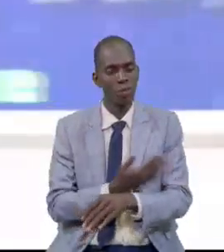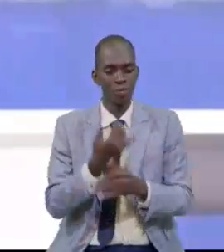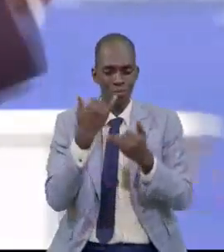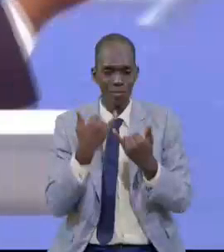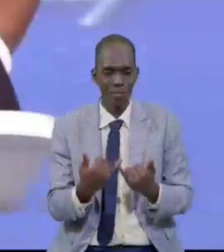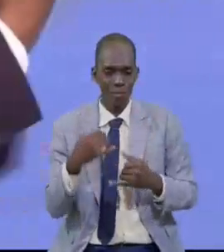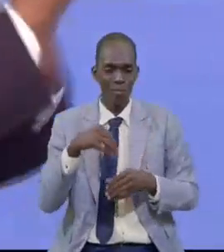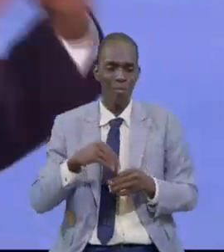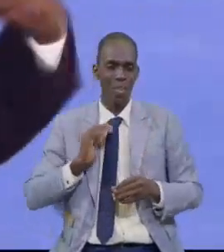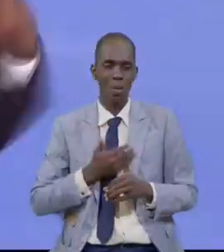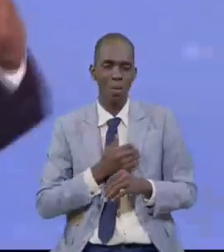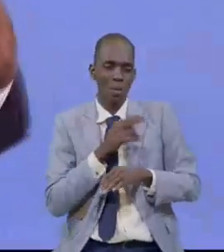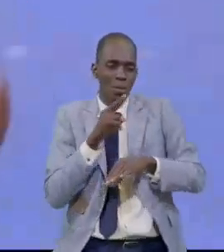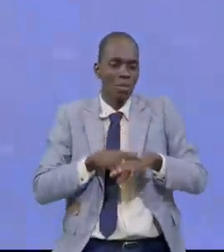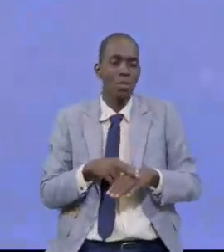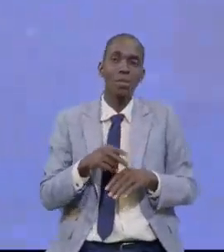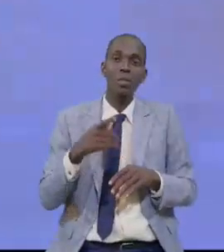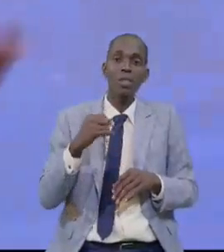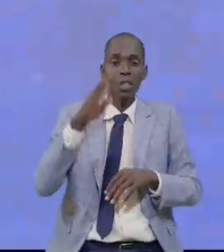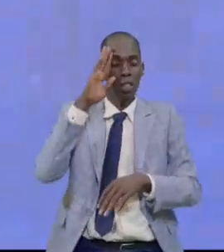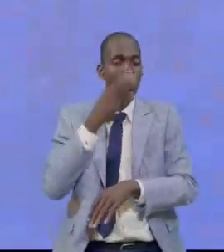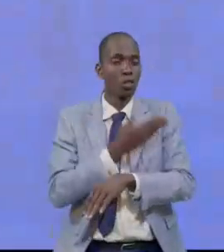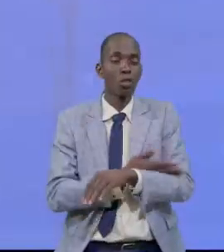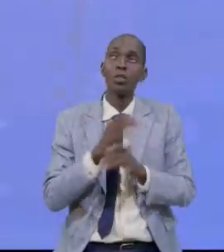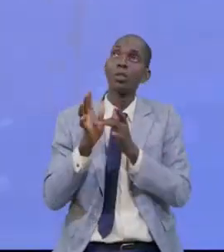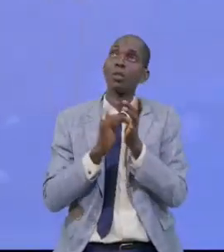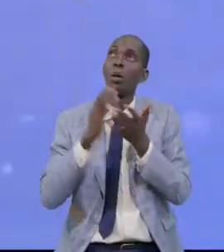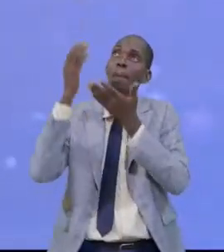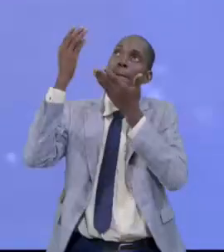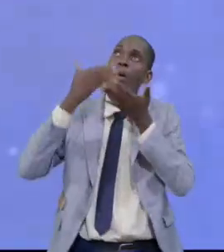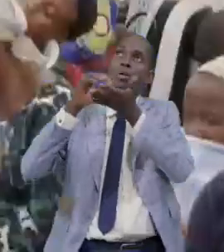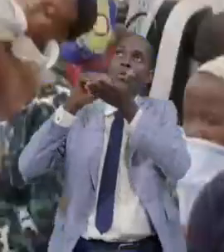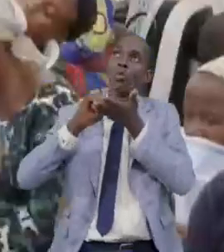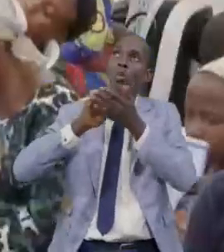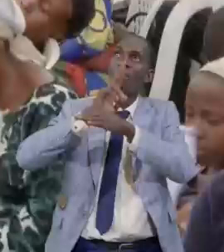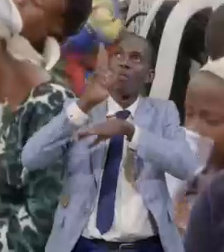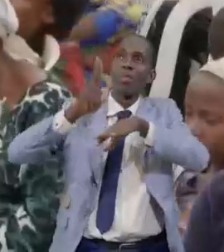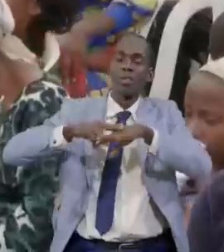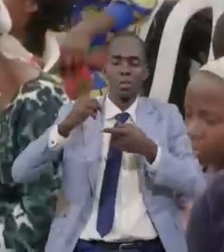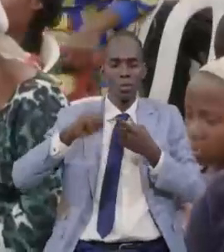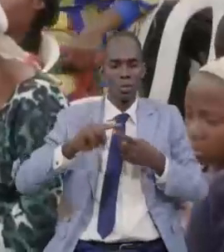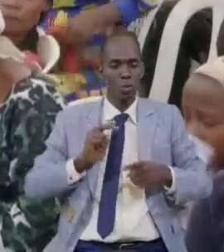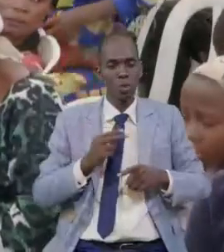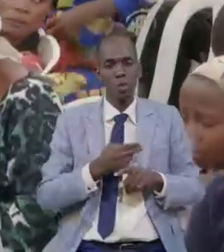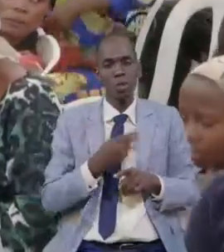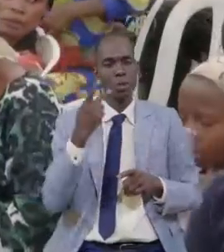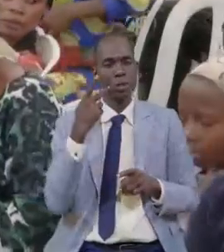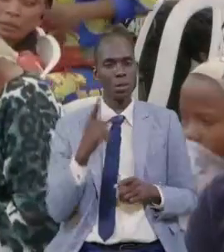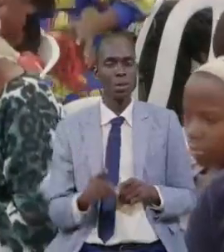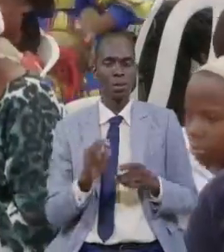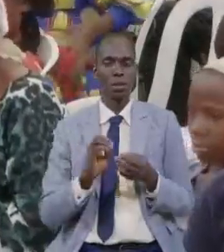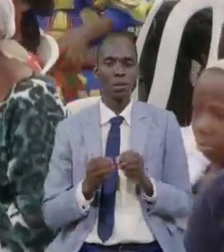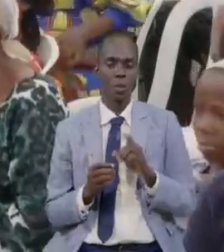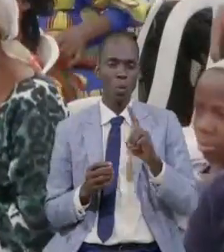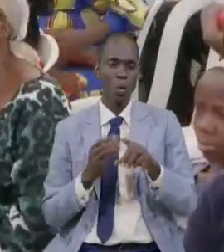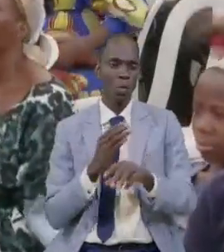his own nature into our nature. And that brings godliness. Look at number one. Number one is